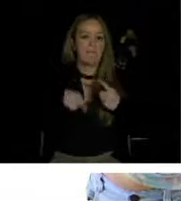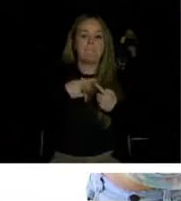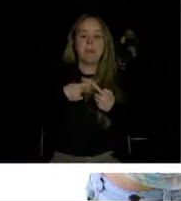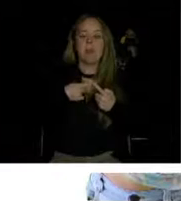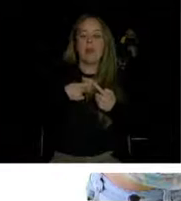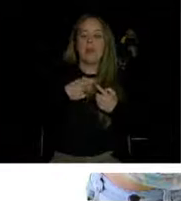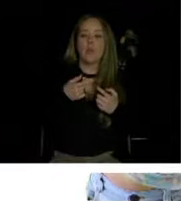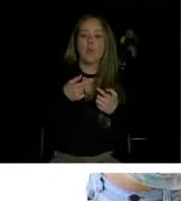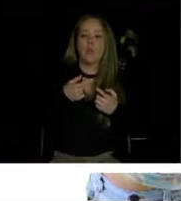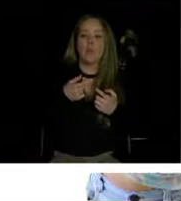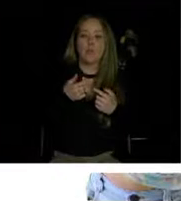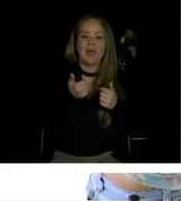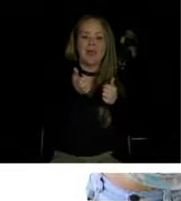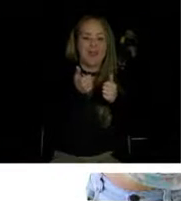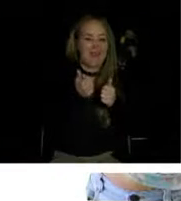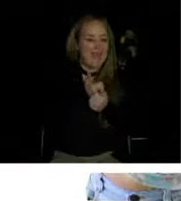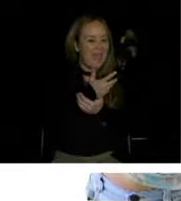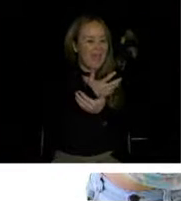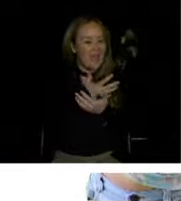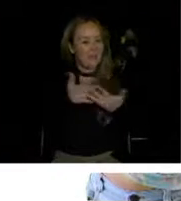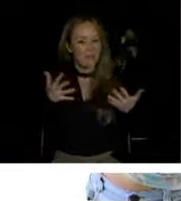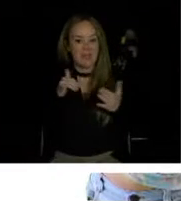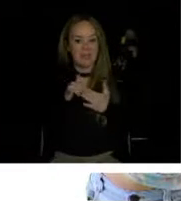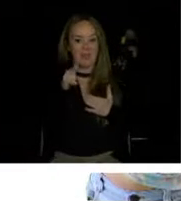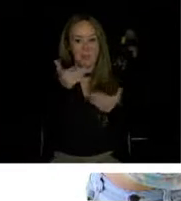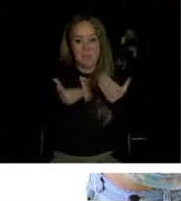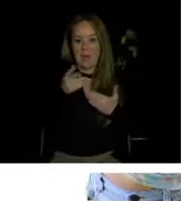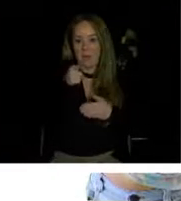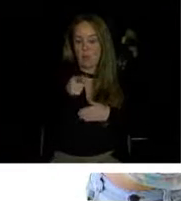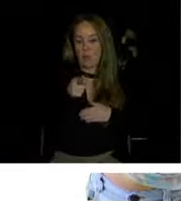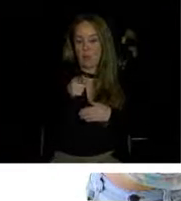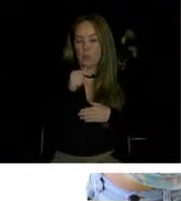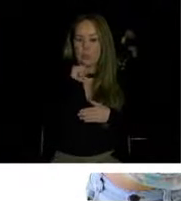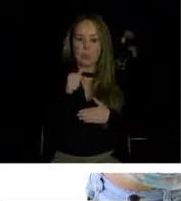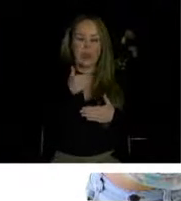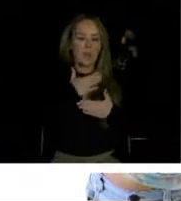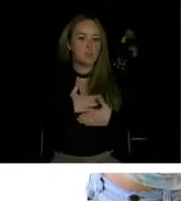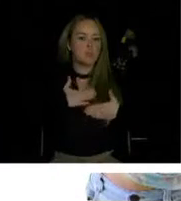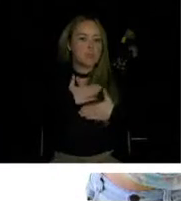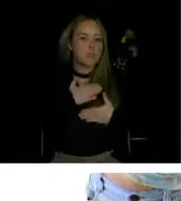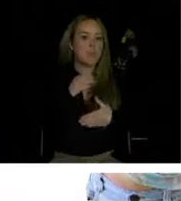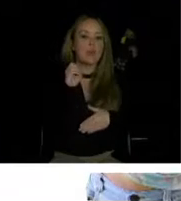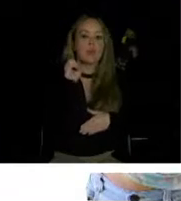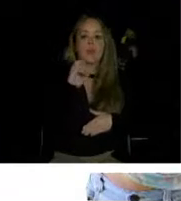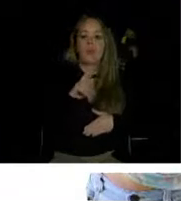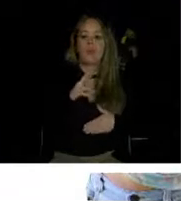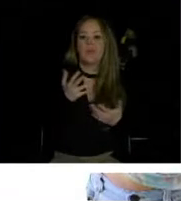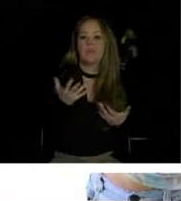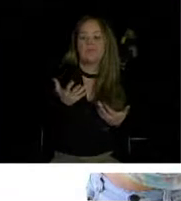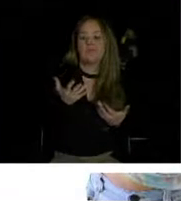about everything that you might not enjoy or